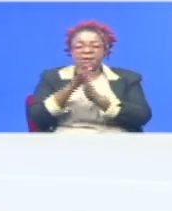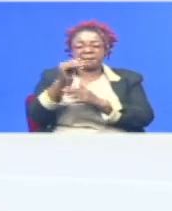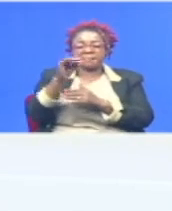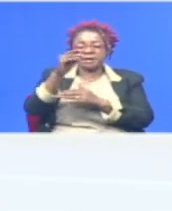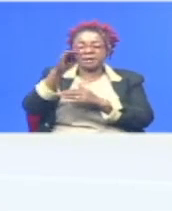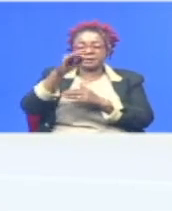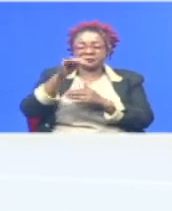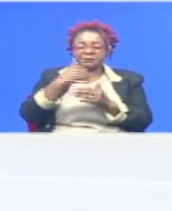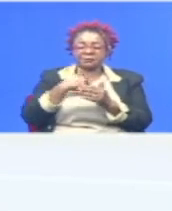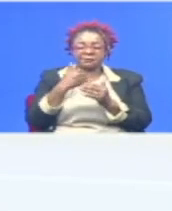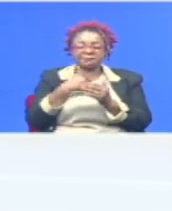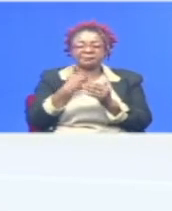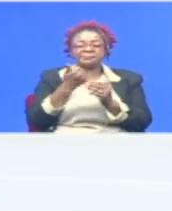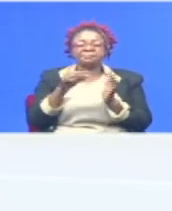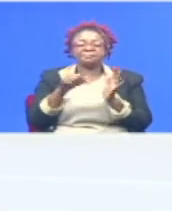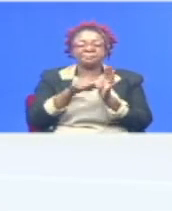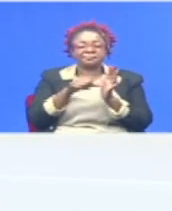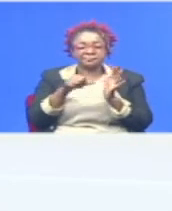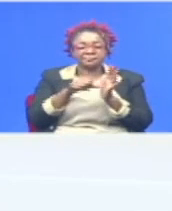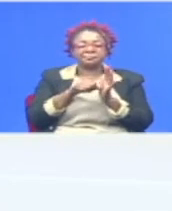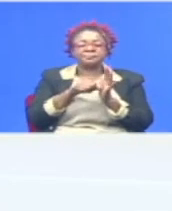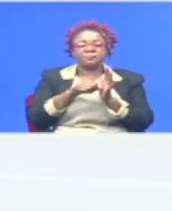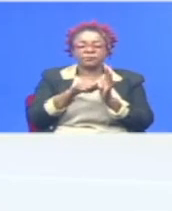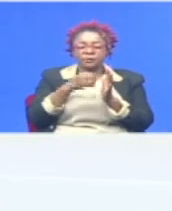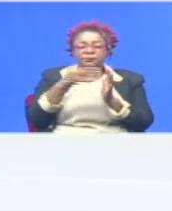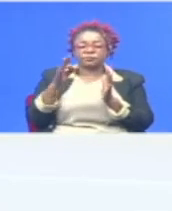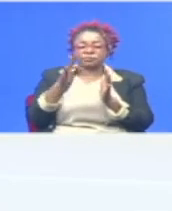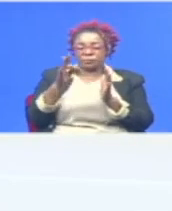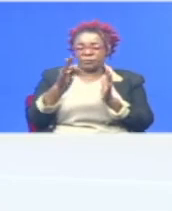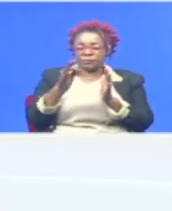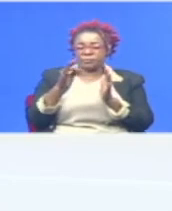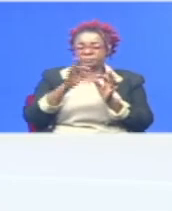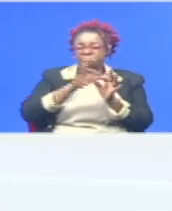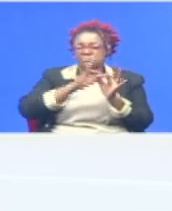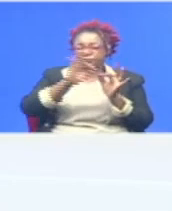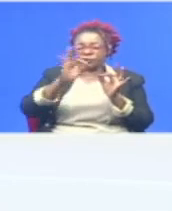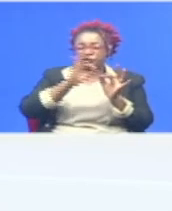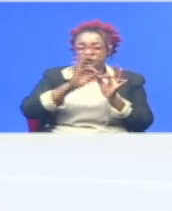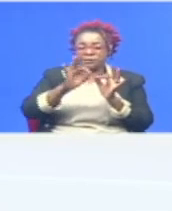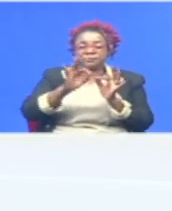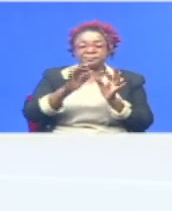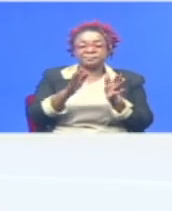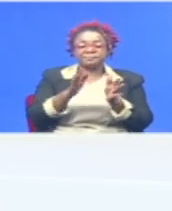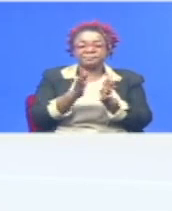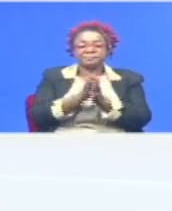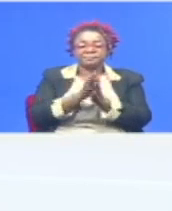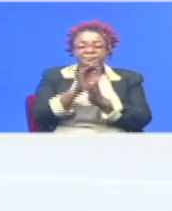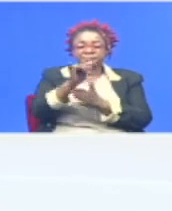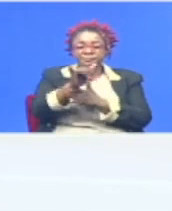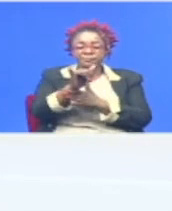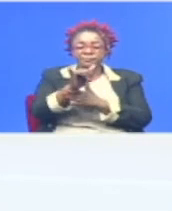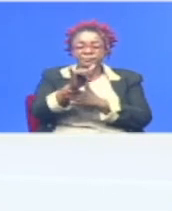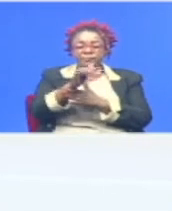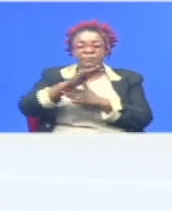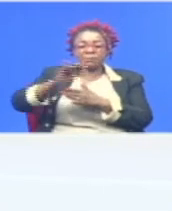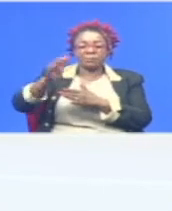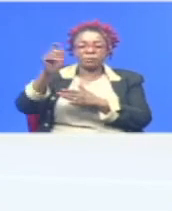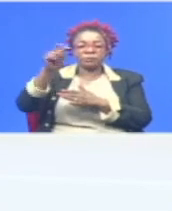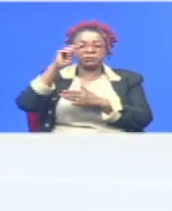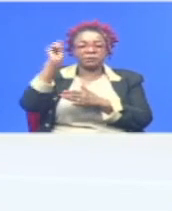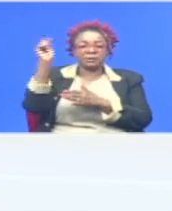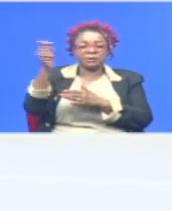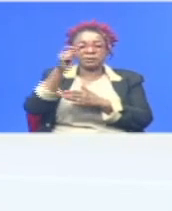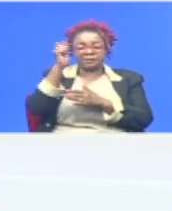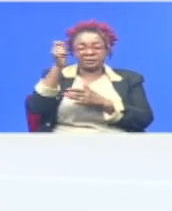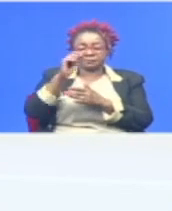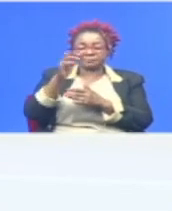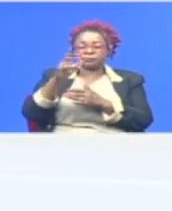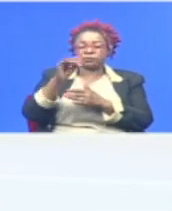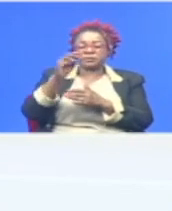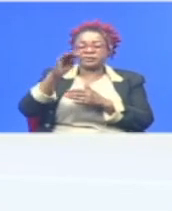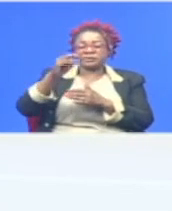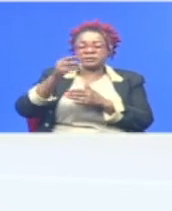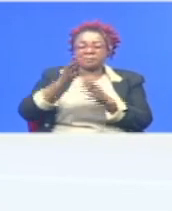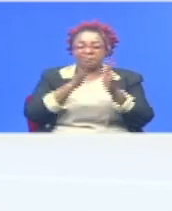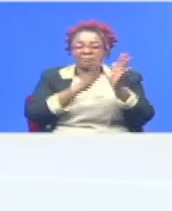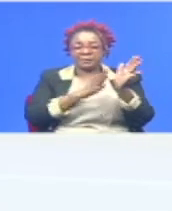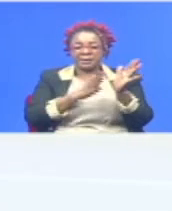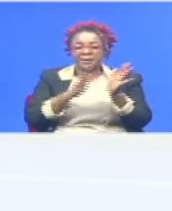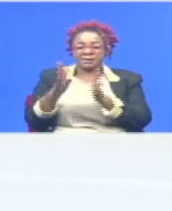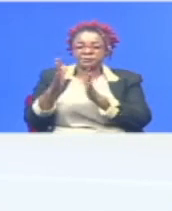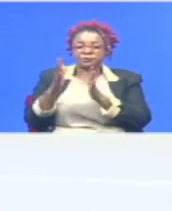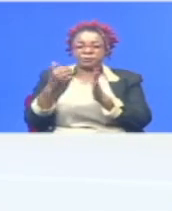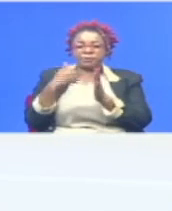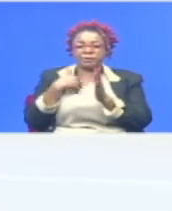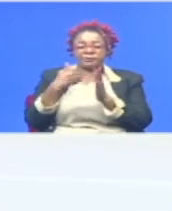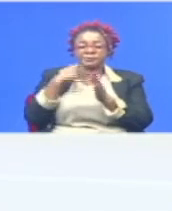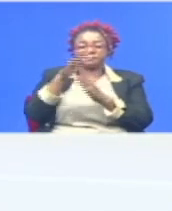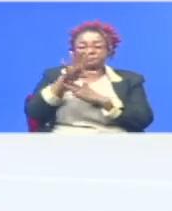facing extinction owing to human activities such as poaching. As the Mount Kenya Wildlife Conservancy plans to rewild the first